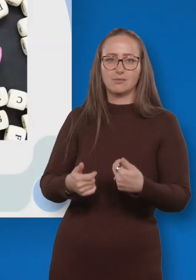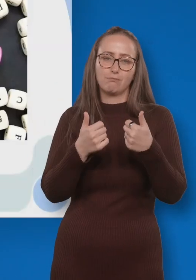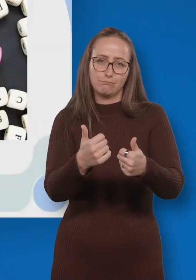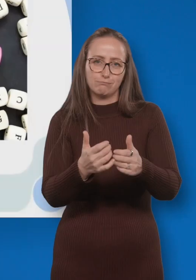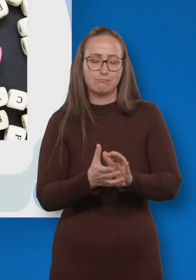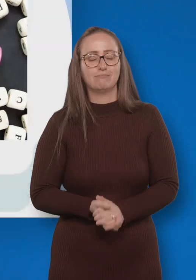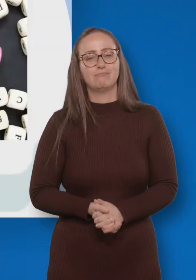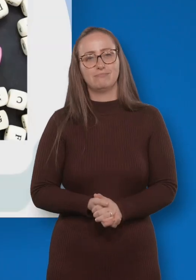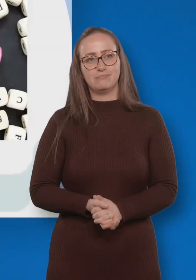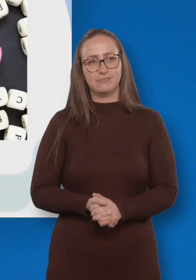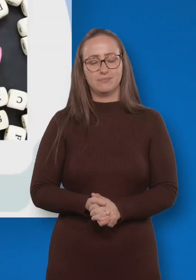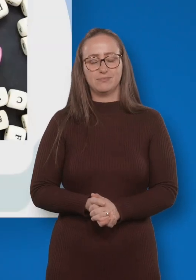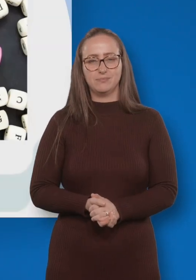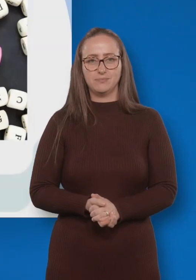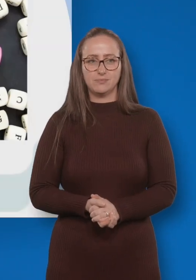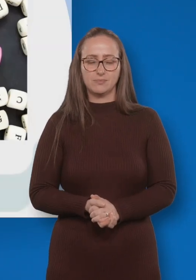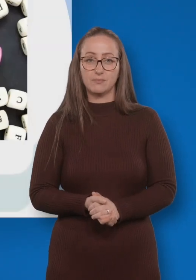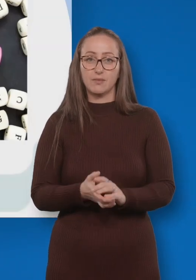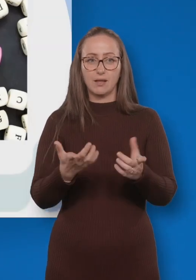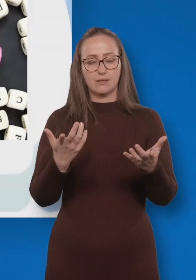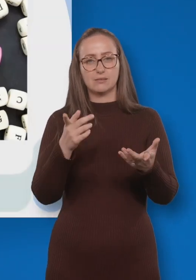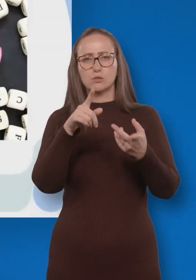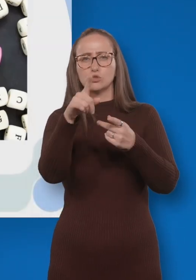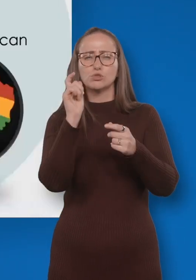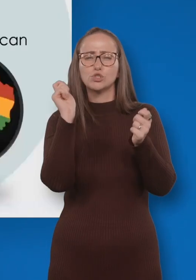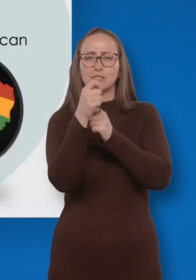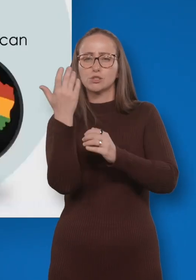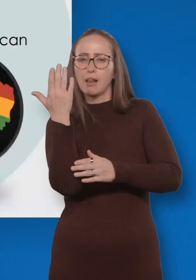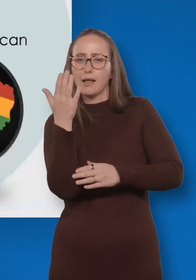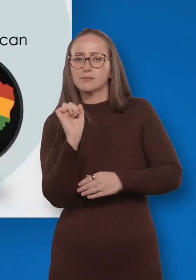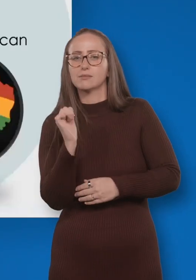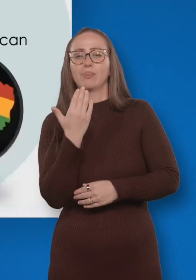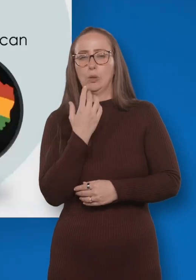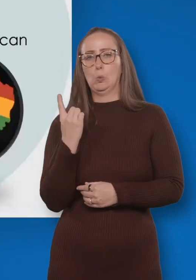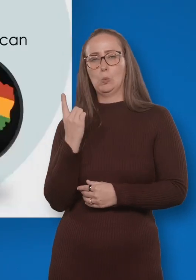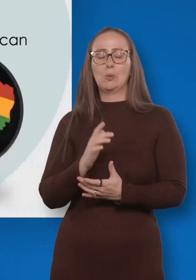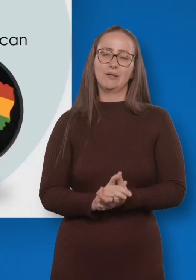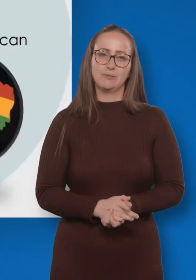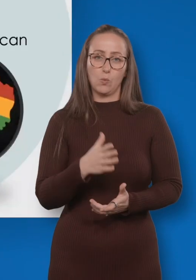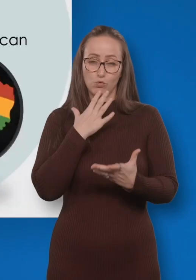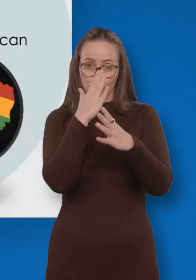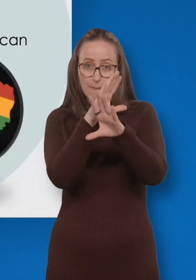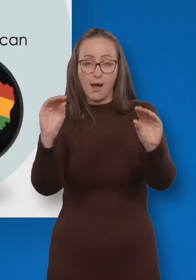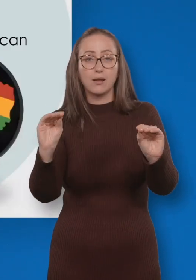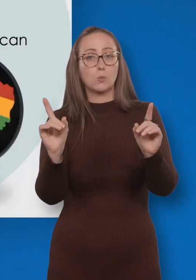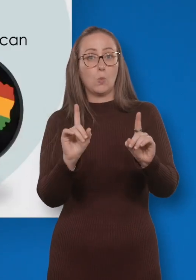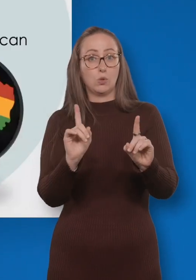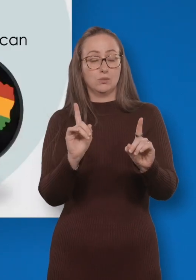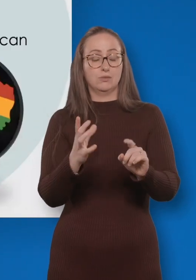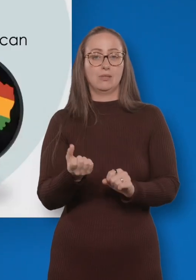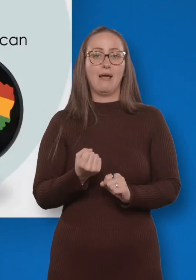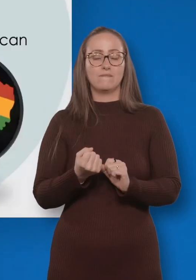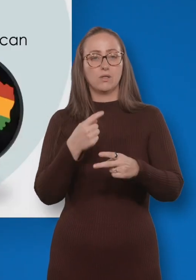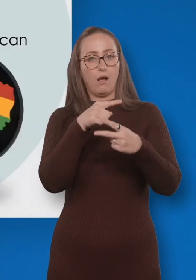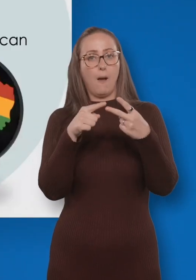well. And in terms of, if you can change the slide, Jemina, yeah, I just want to remind you that there's